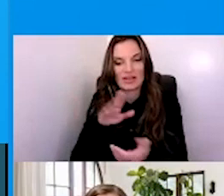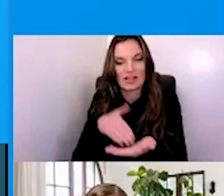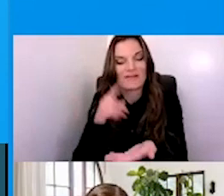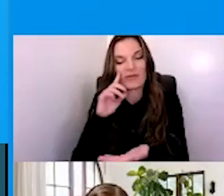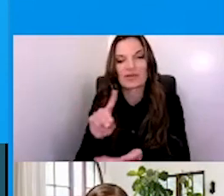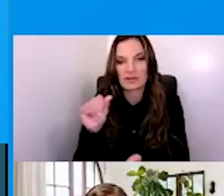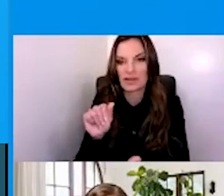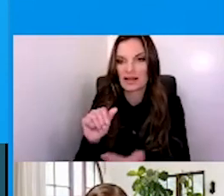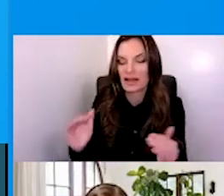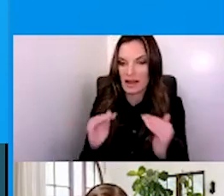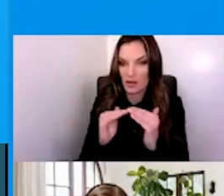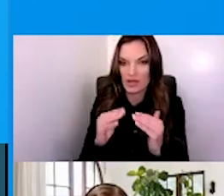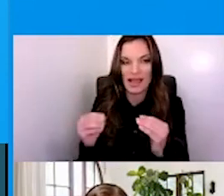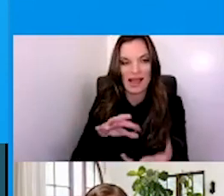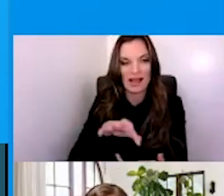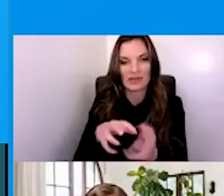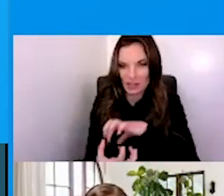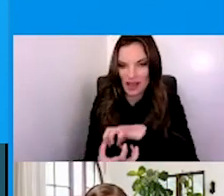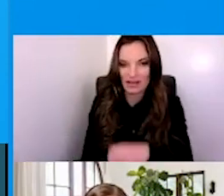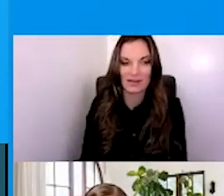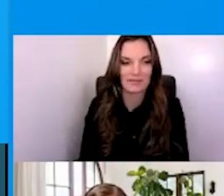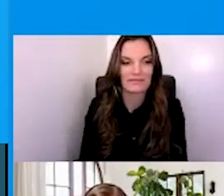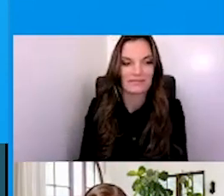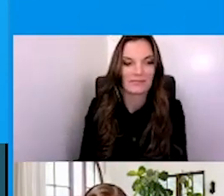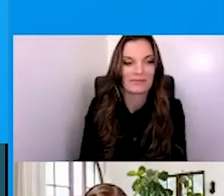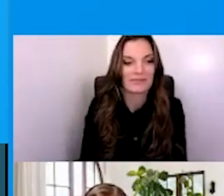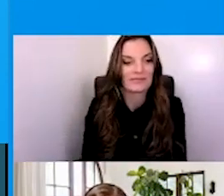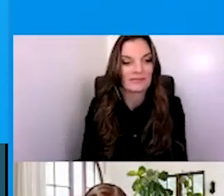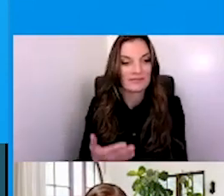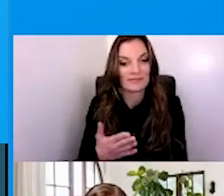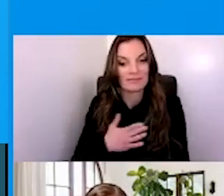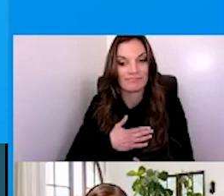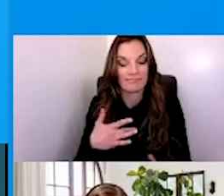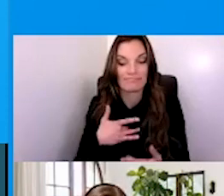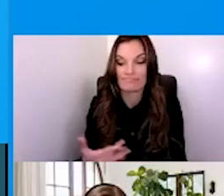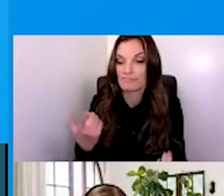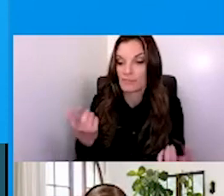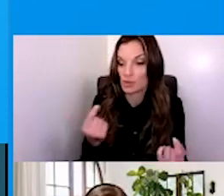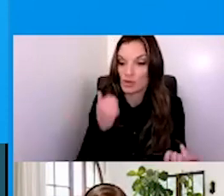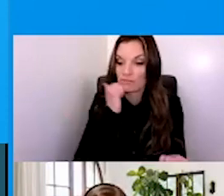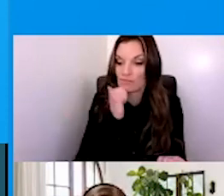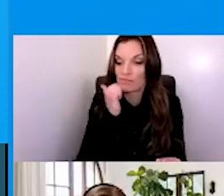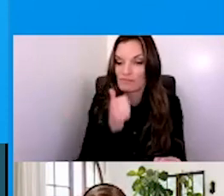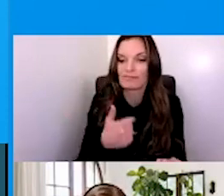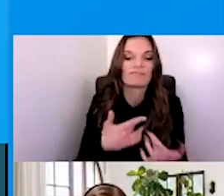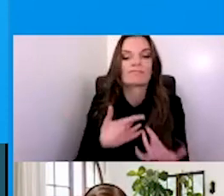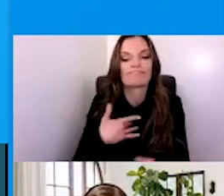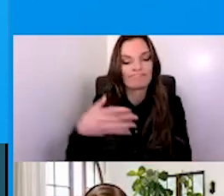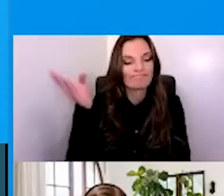Disability, Equity, and Intersectionality. So my days are spent talking like